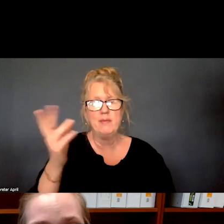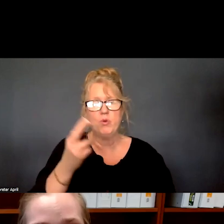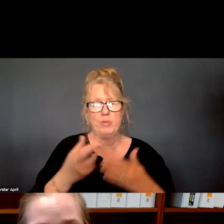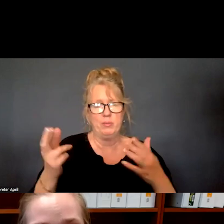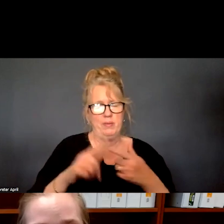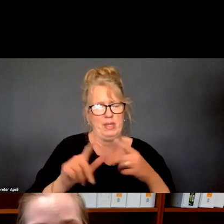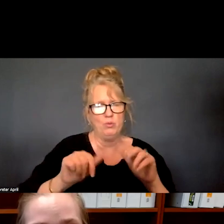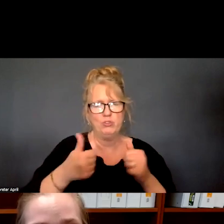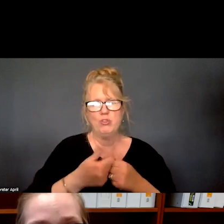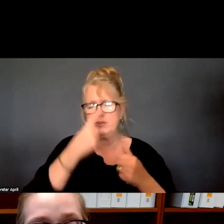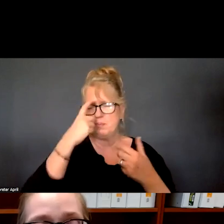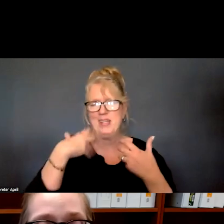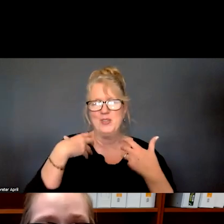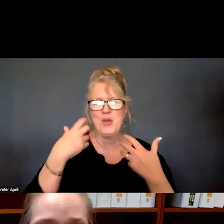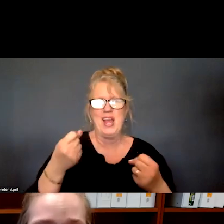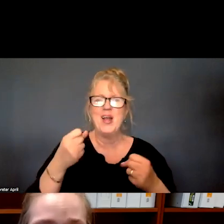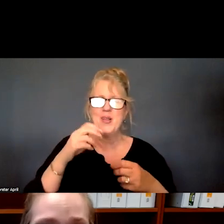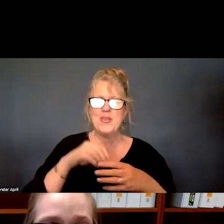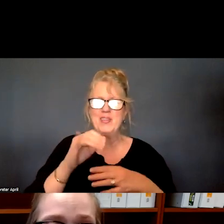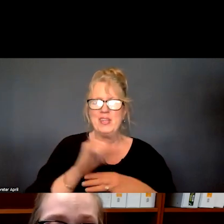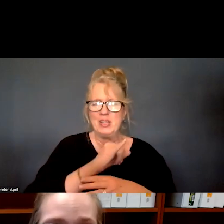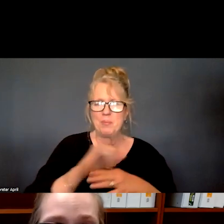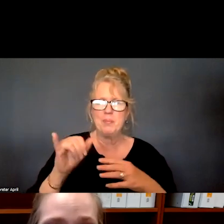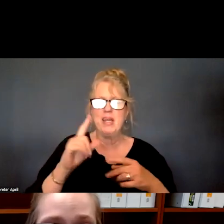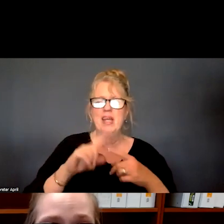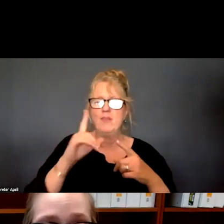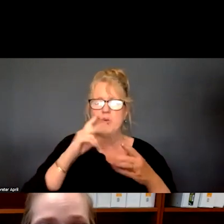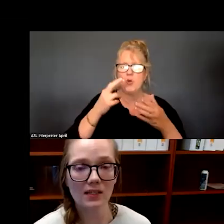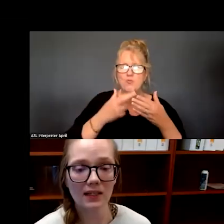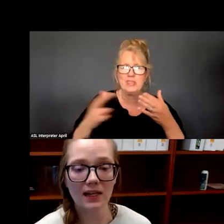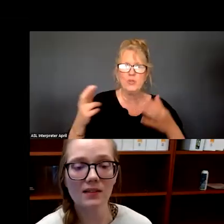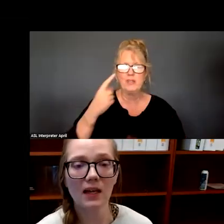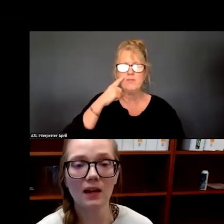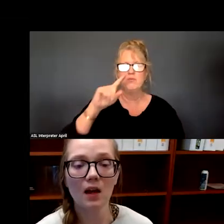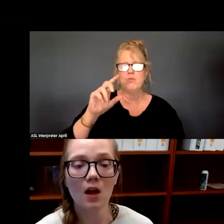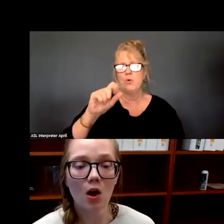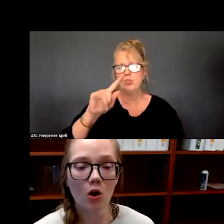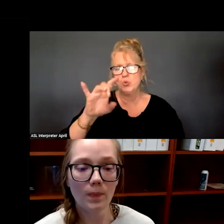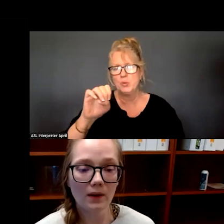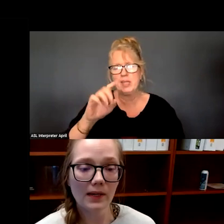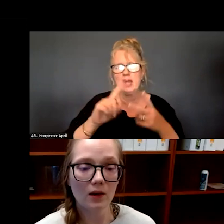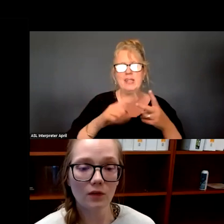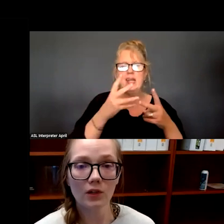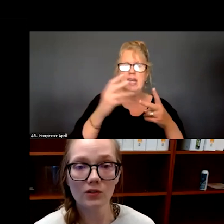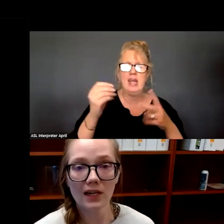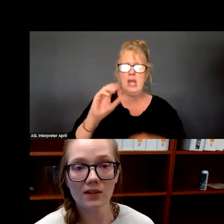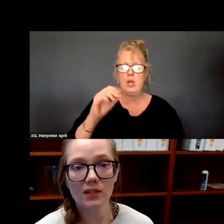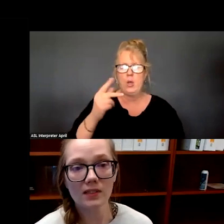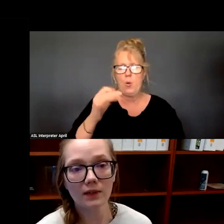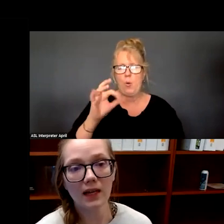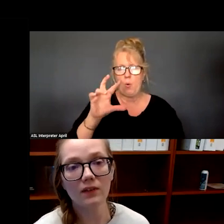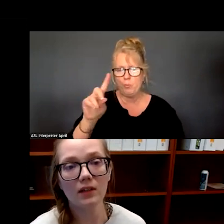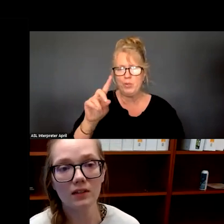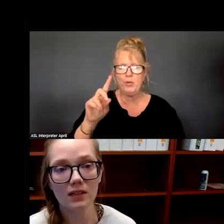mental health in the construction industry, including resources for suicide deaths and opioid overdose deaths.